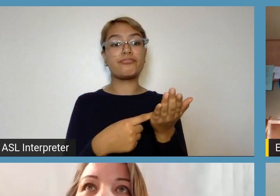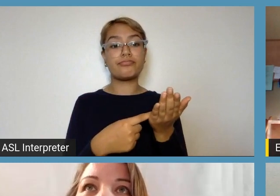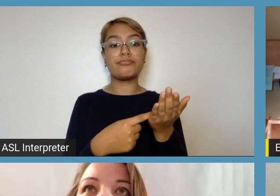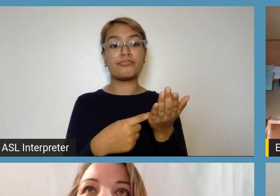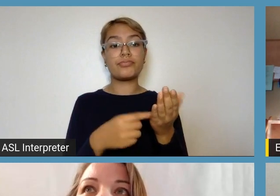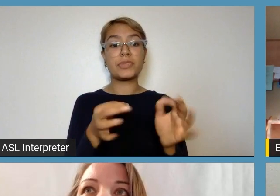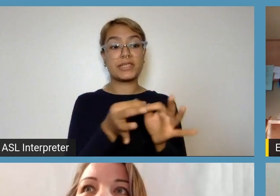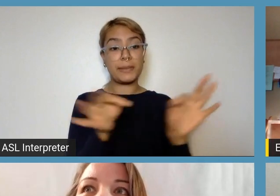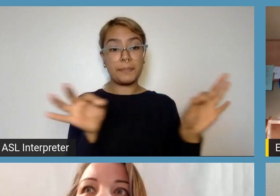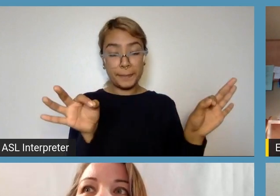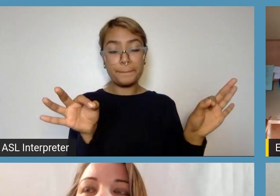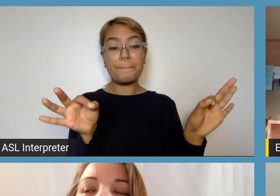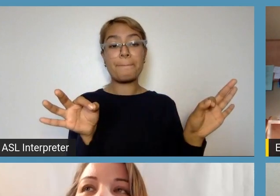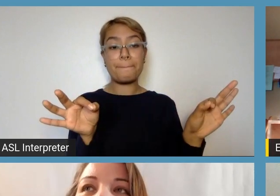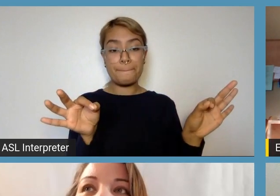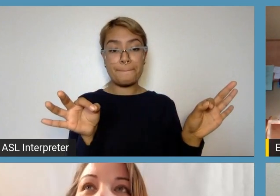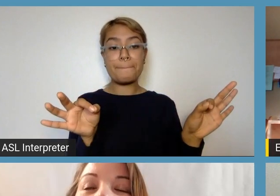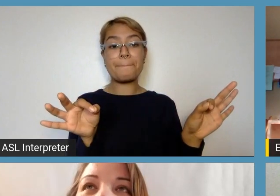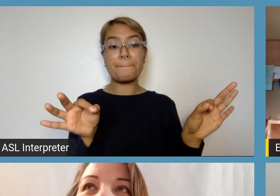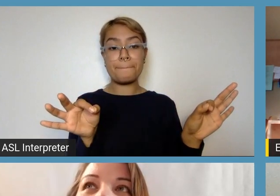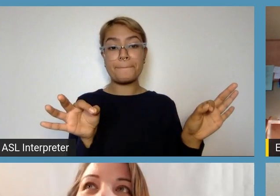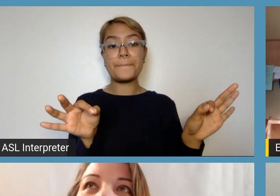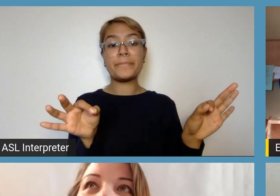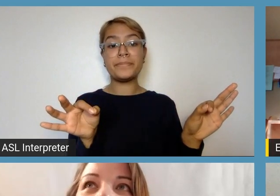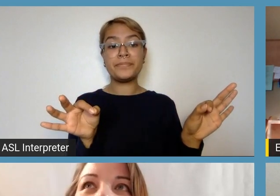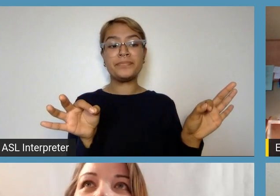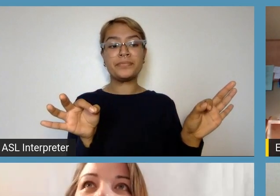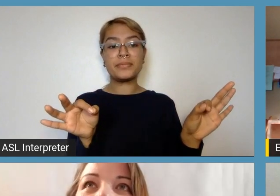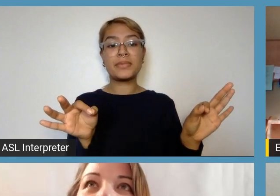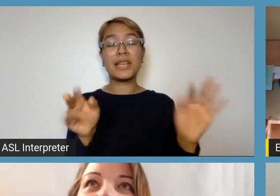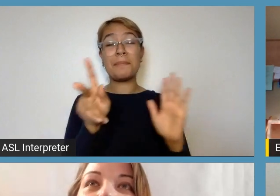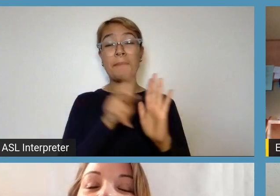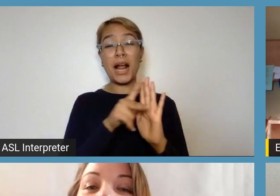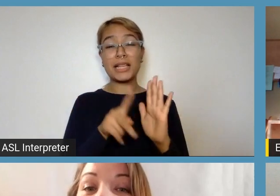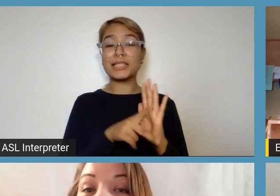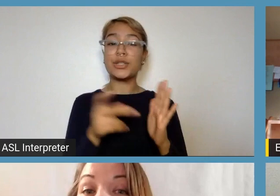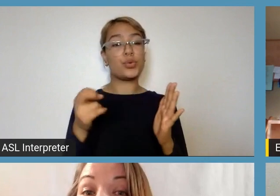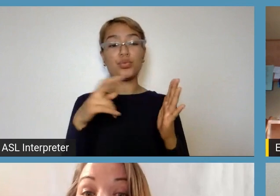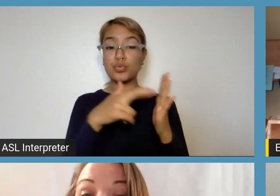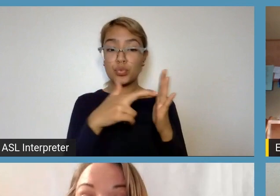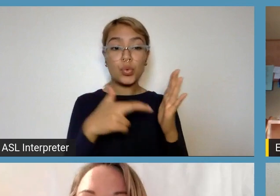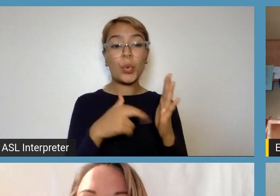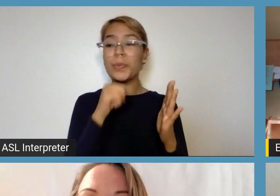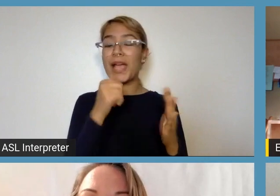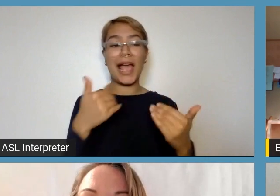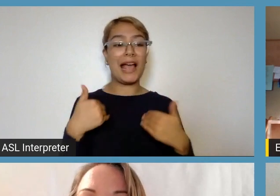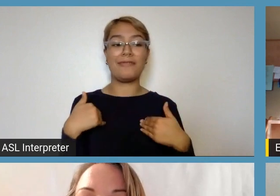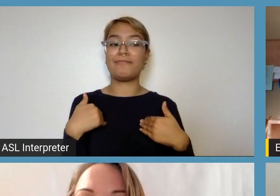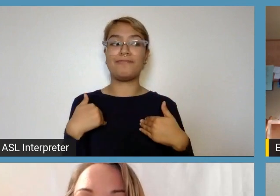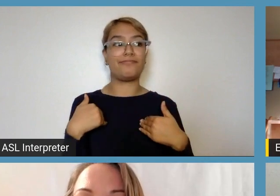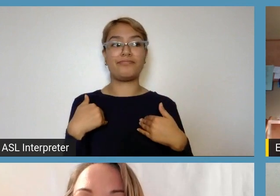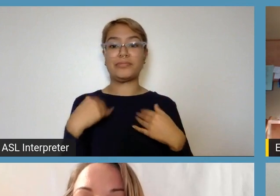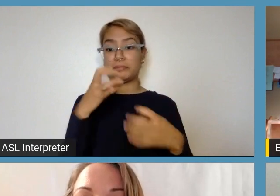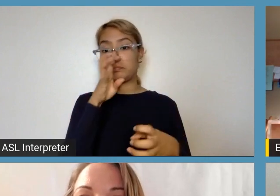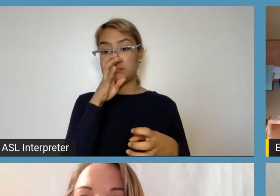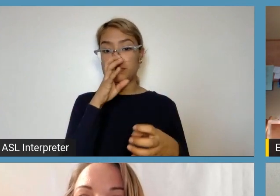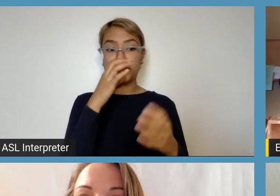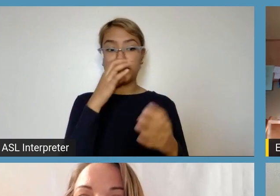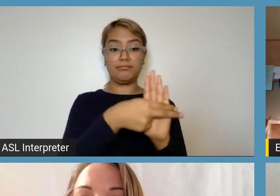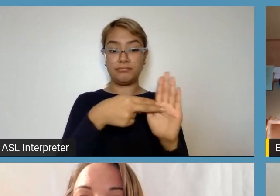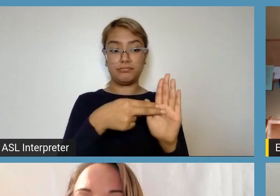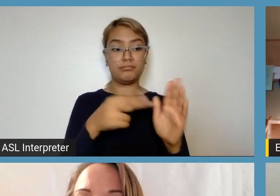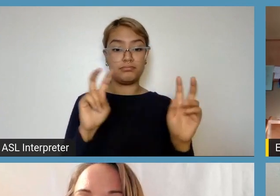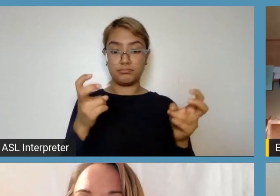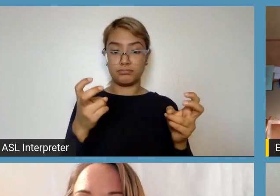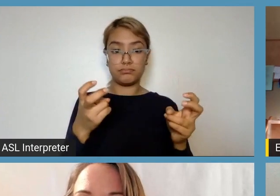you know, as far as policies go, we don't have a hard and fast policy other than we don't